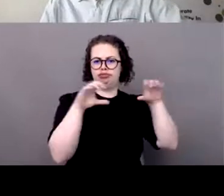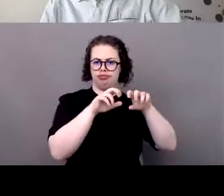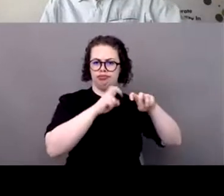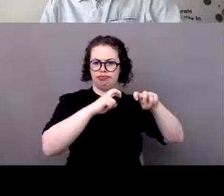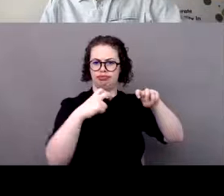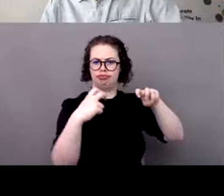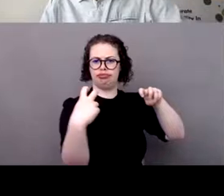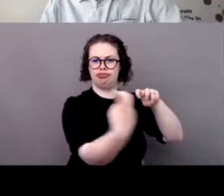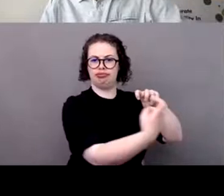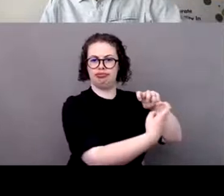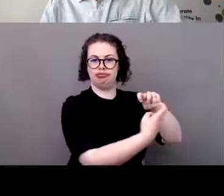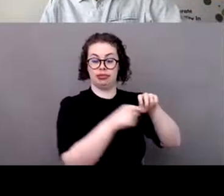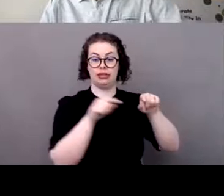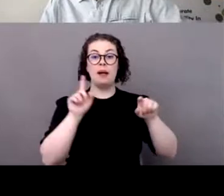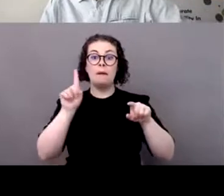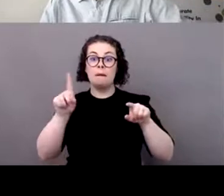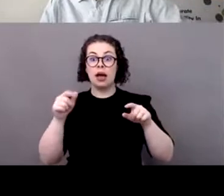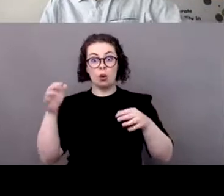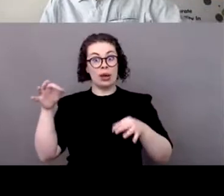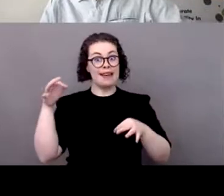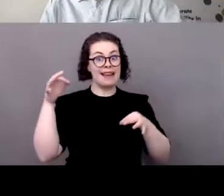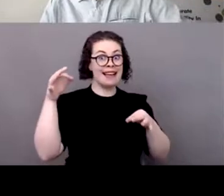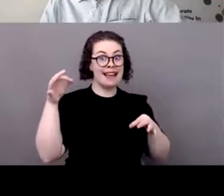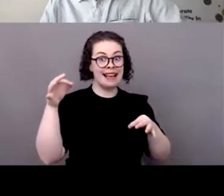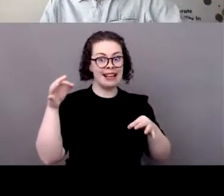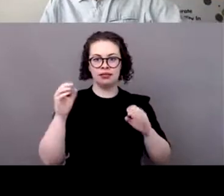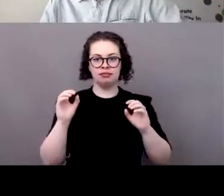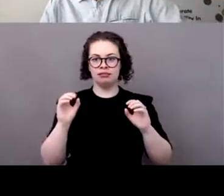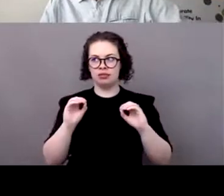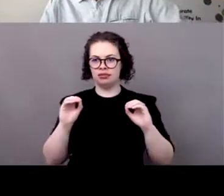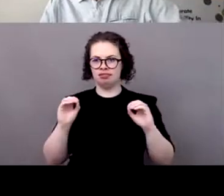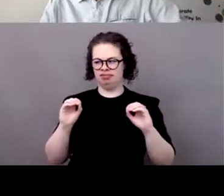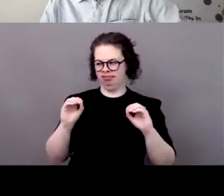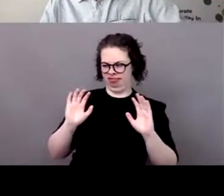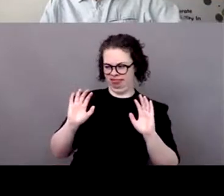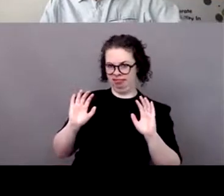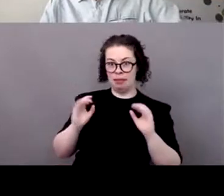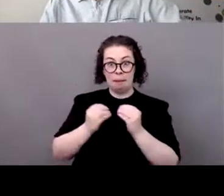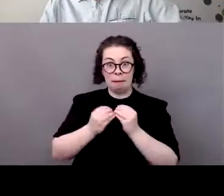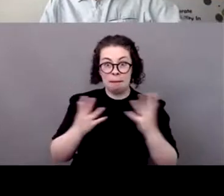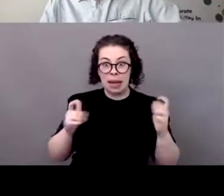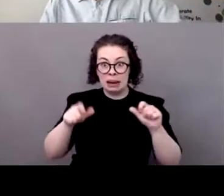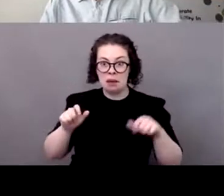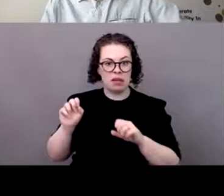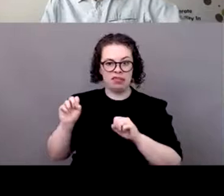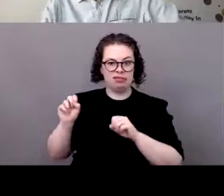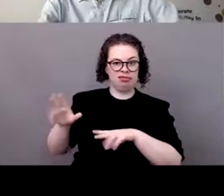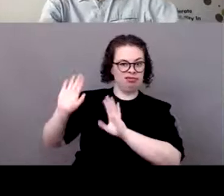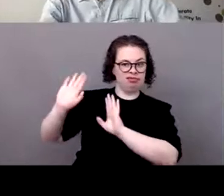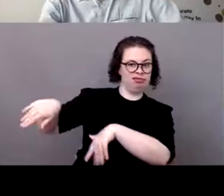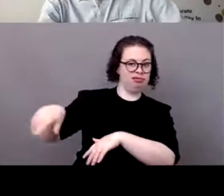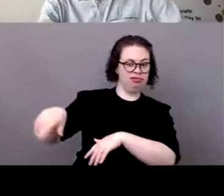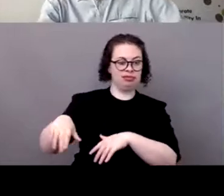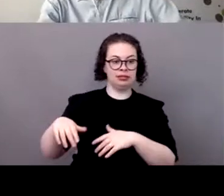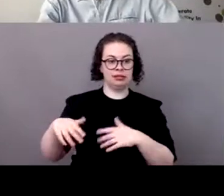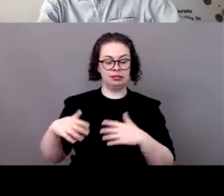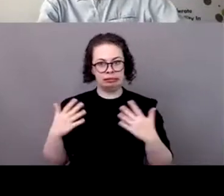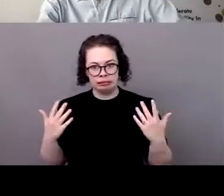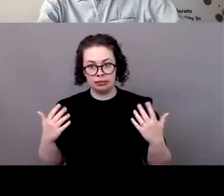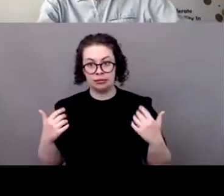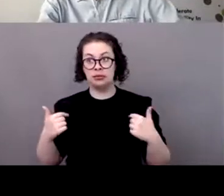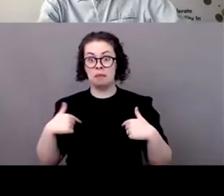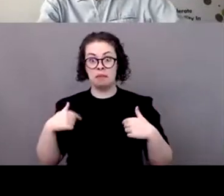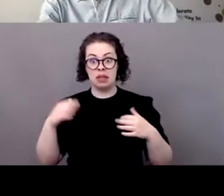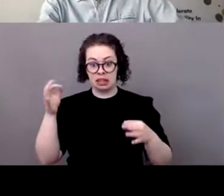all. Not the fans, not the media, not the NGO. There was no one. And afterwards, I went to the board members, said, we